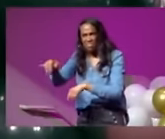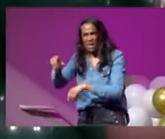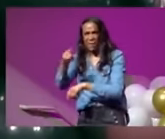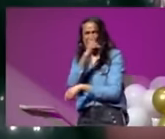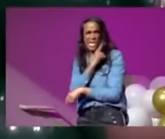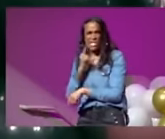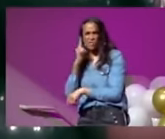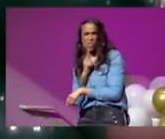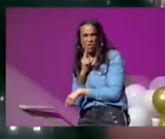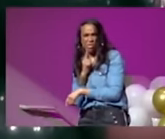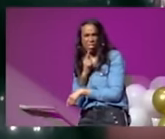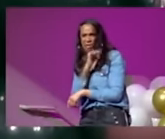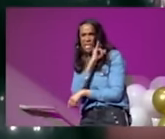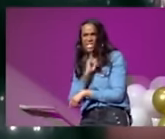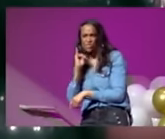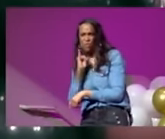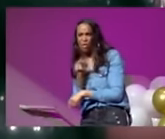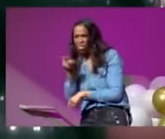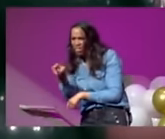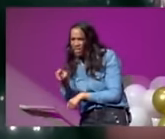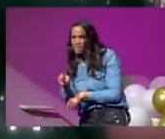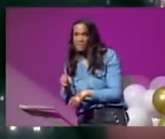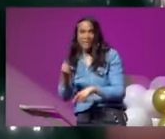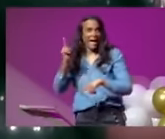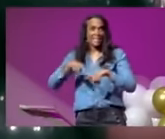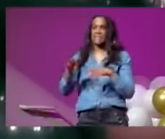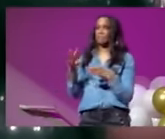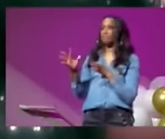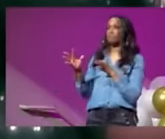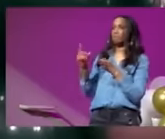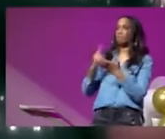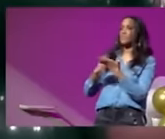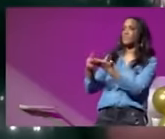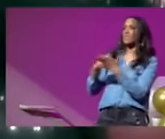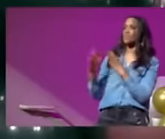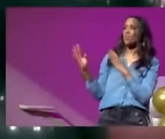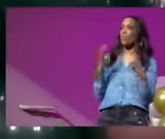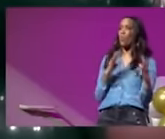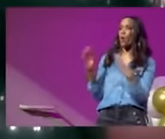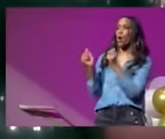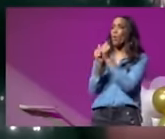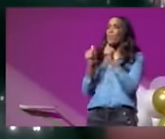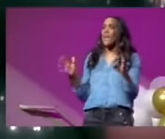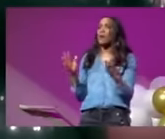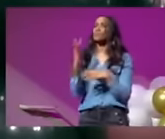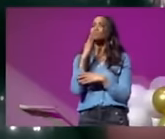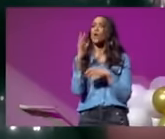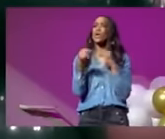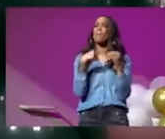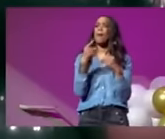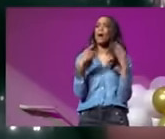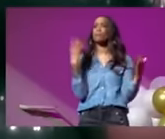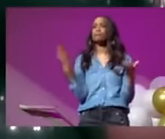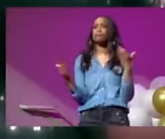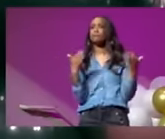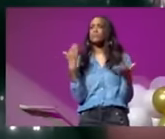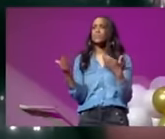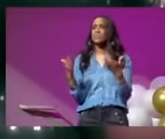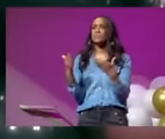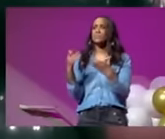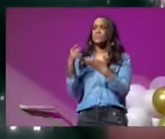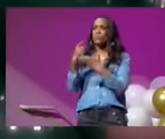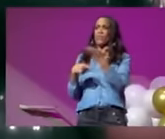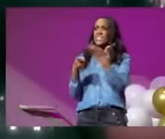I cannot talk about the apartheid regime in Israel without talking about it being enabled